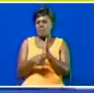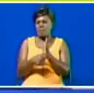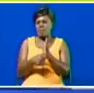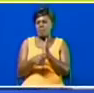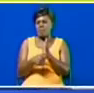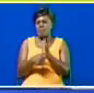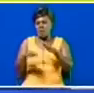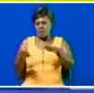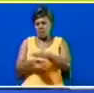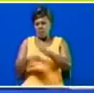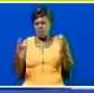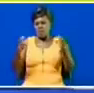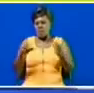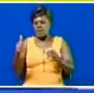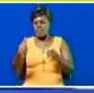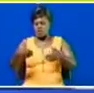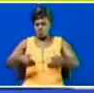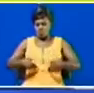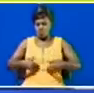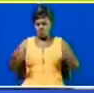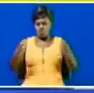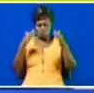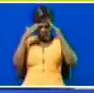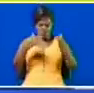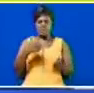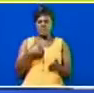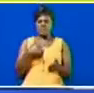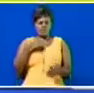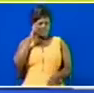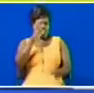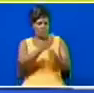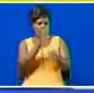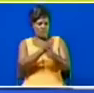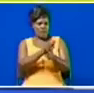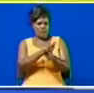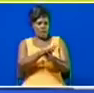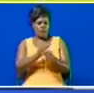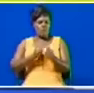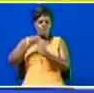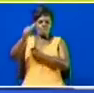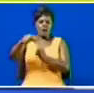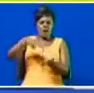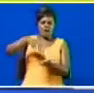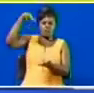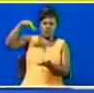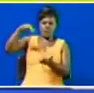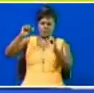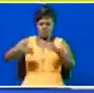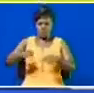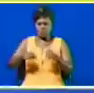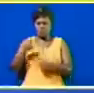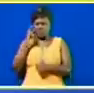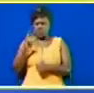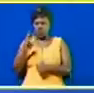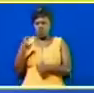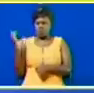The other category we are interested is the youth. And here it's plentiful. I have seen a long jumper who is a great potential. I have seen